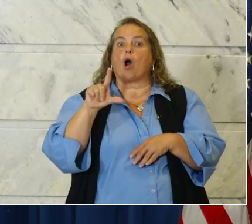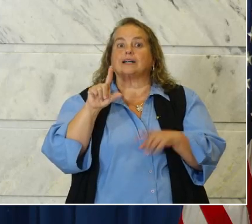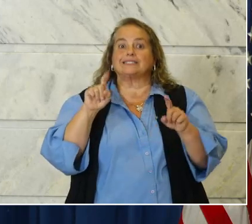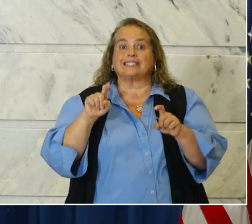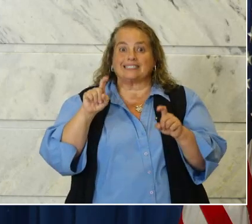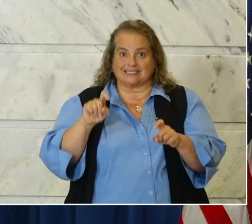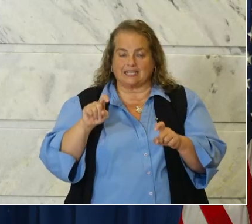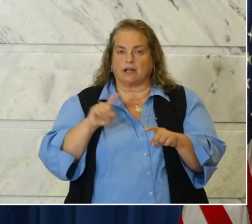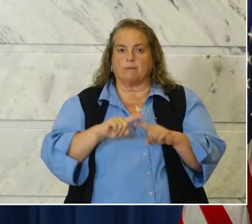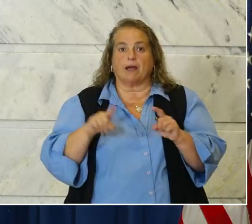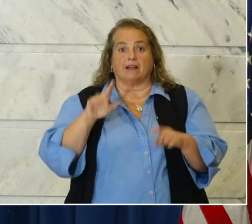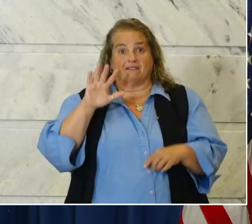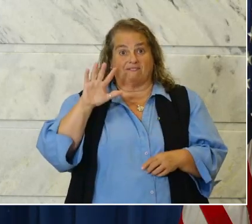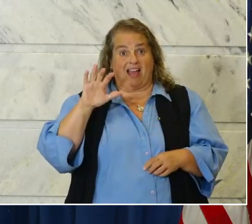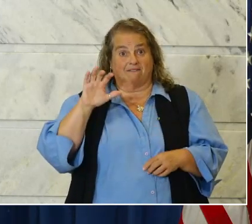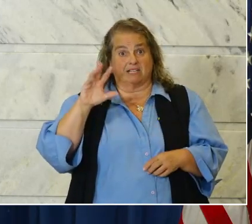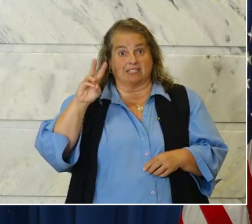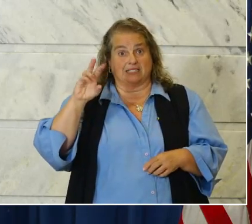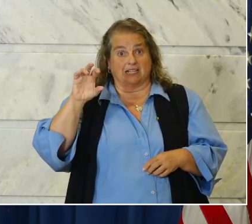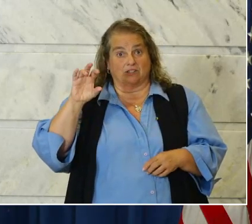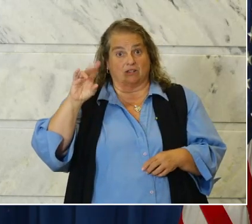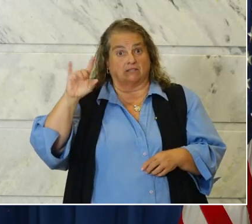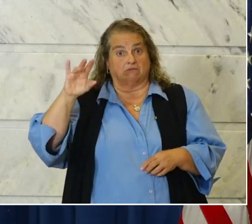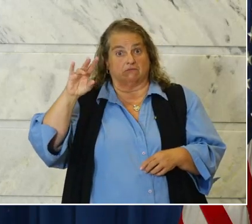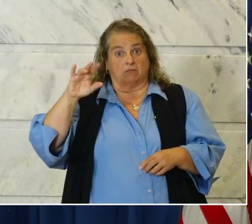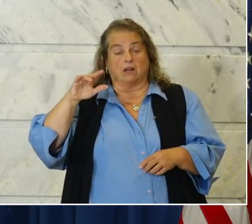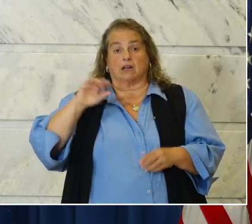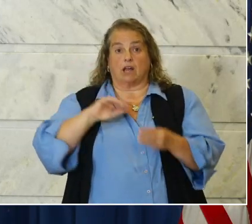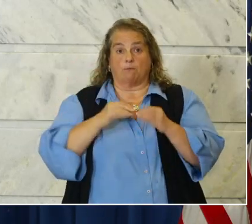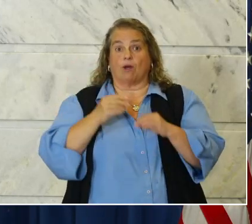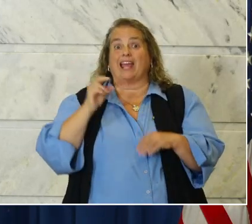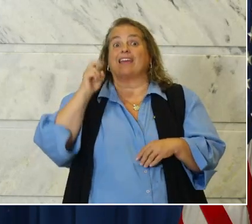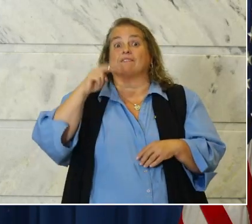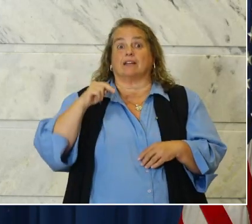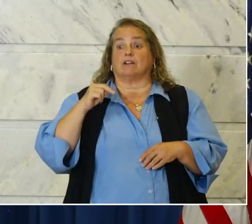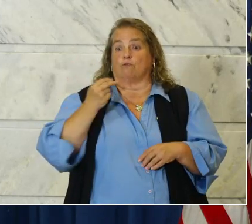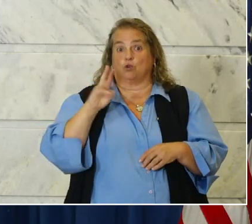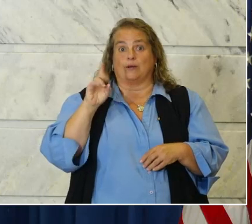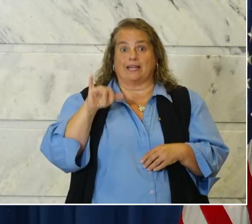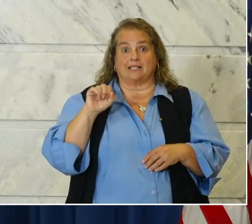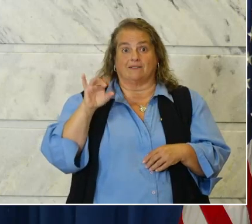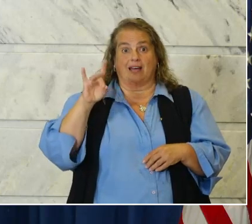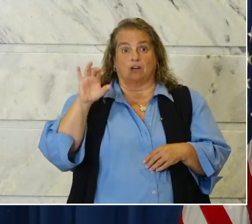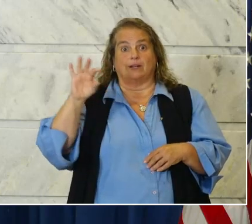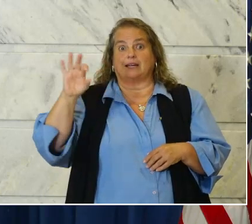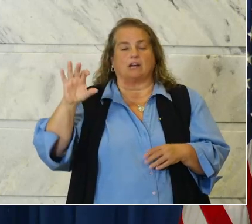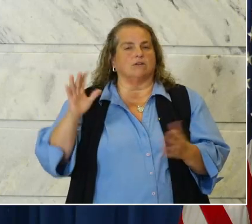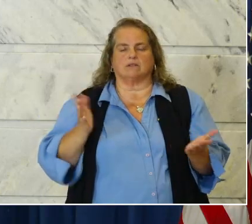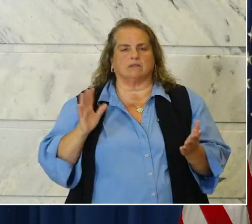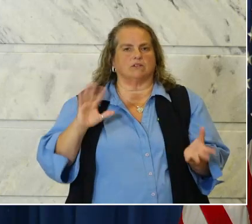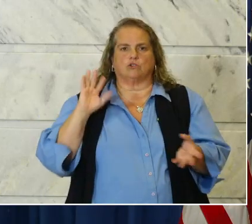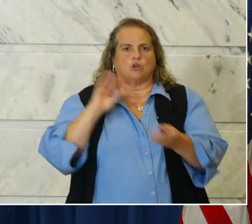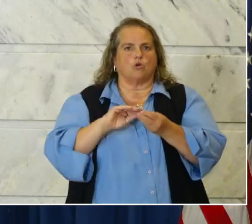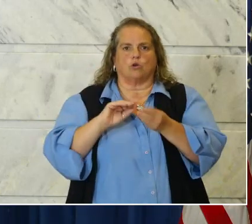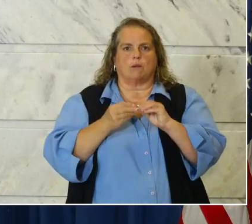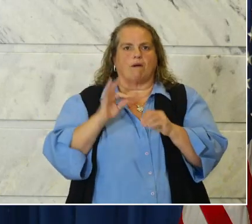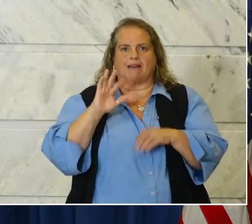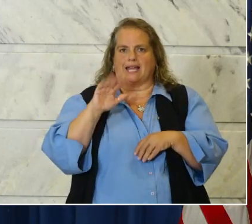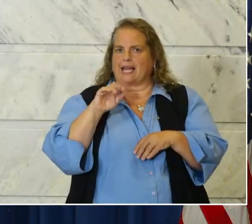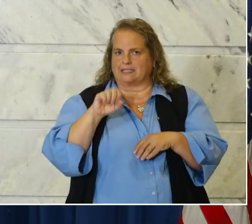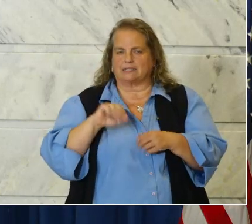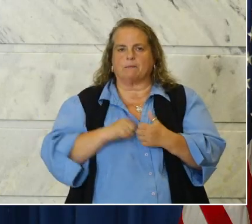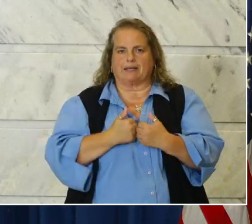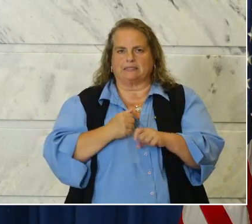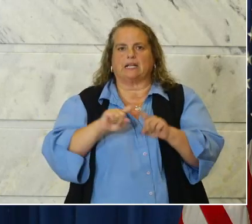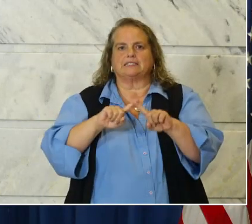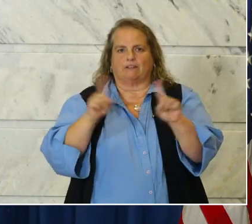when you get up in the 5s, the 600s, and we've had a couple days of 800 or 900, the total number of cases really matter